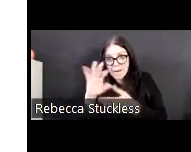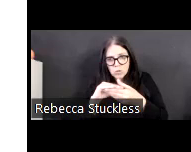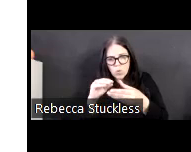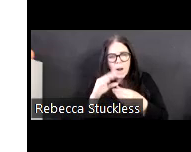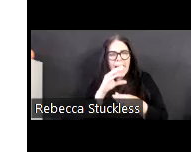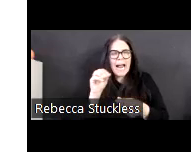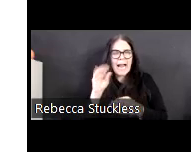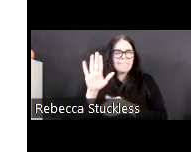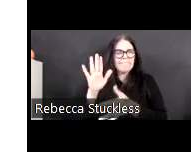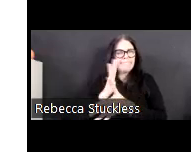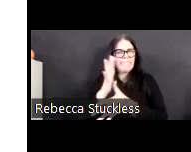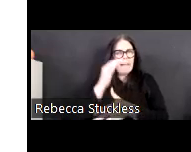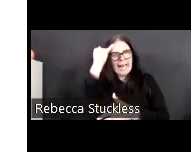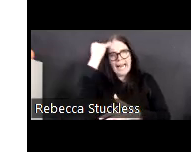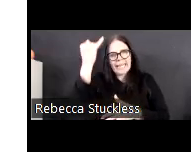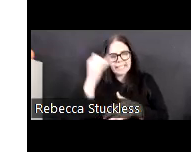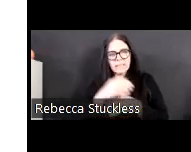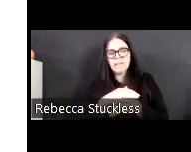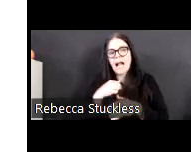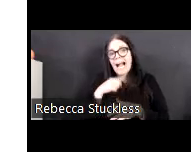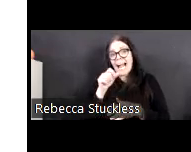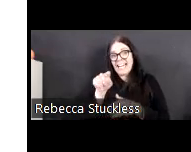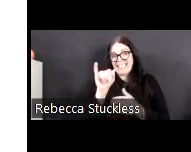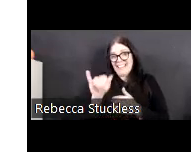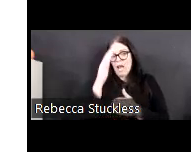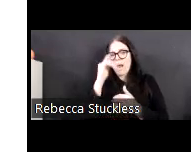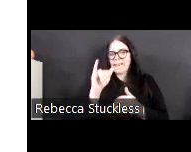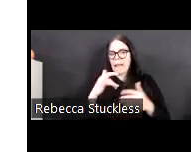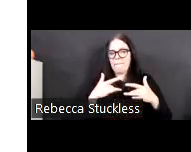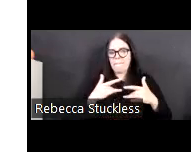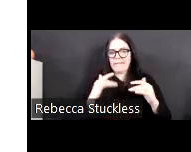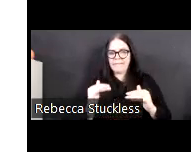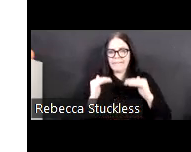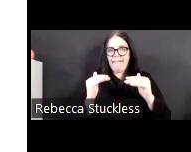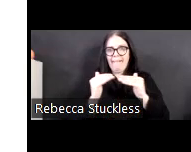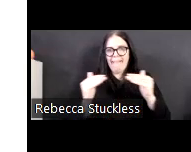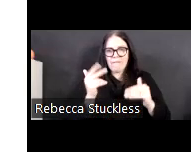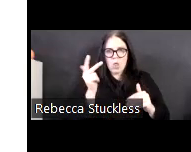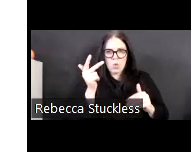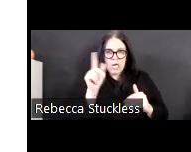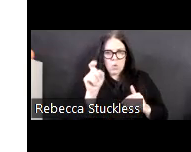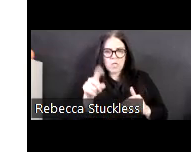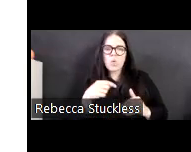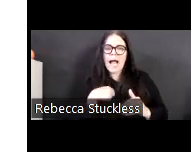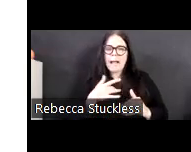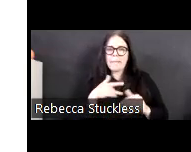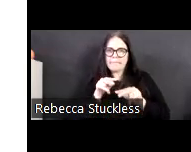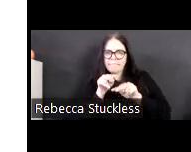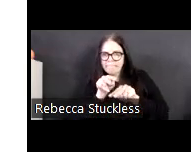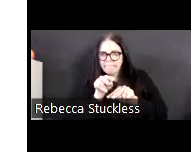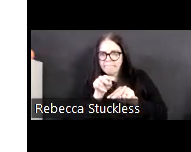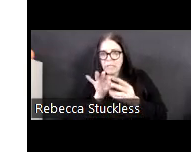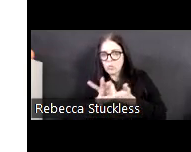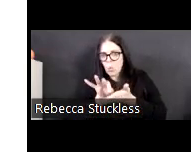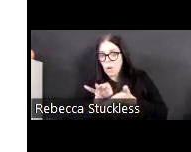asterisked those because those are often level 3 questions, so I keep my eye on them when I'm